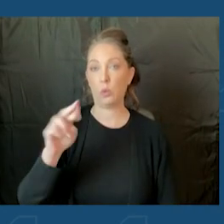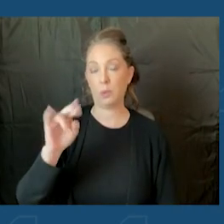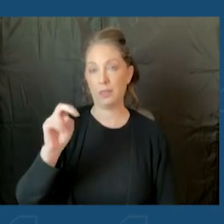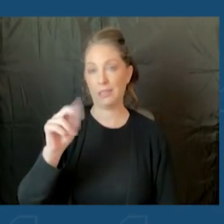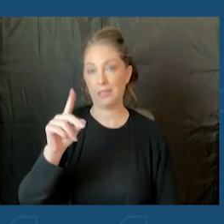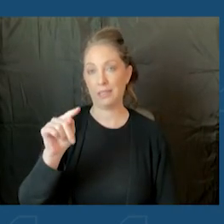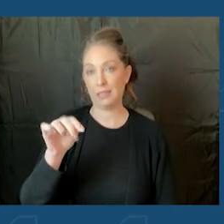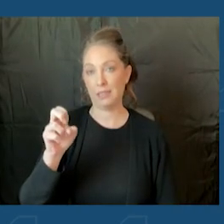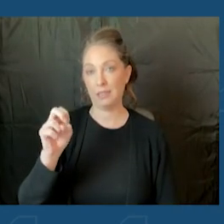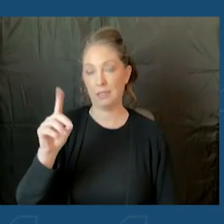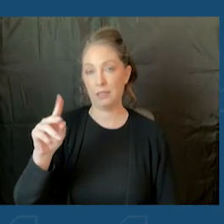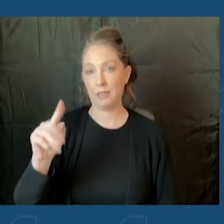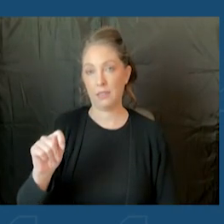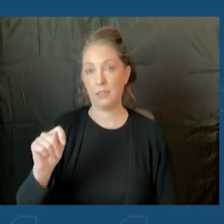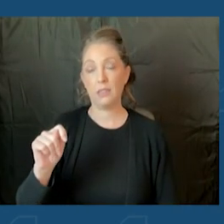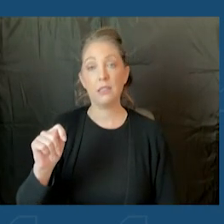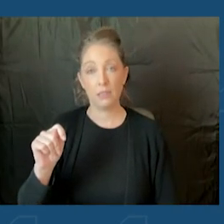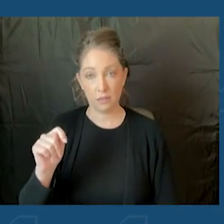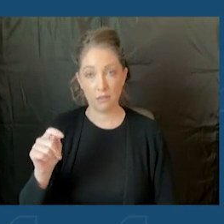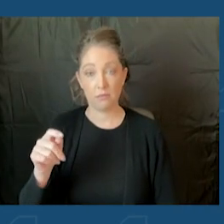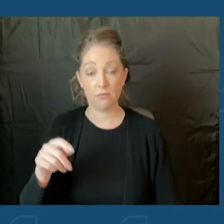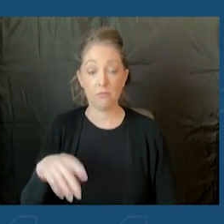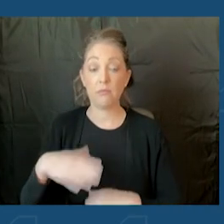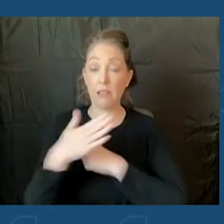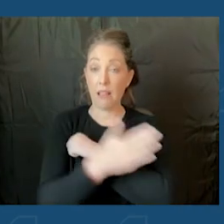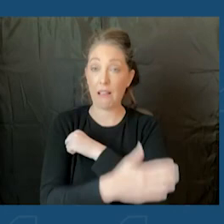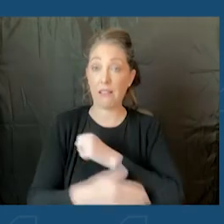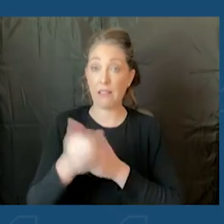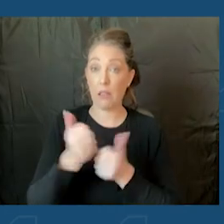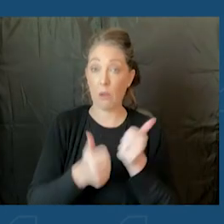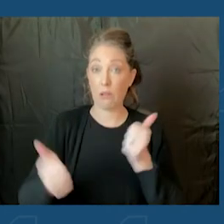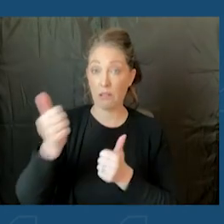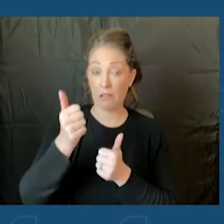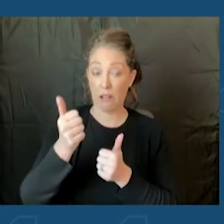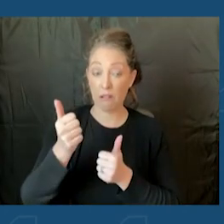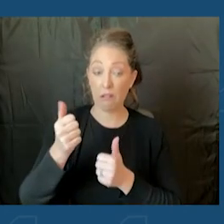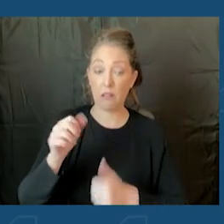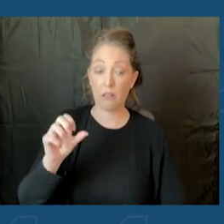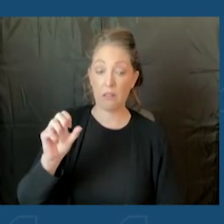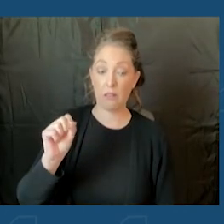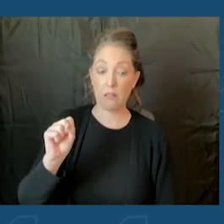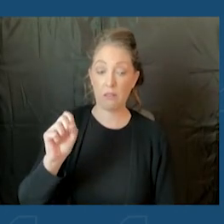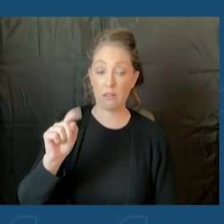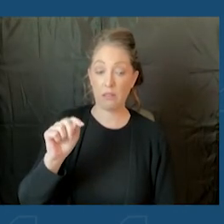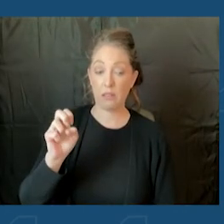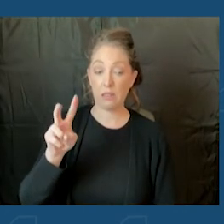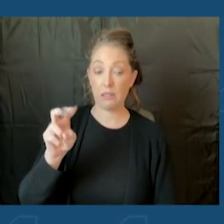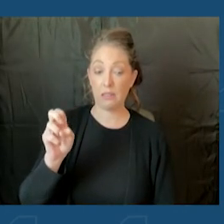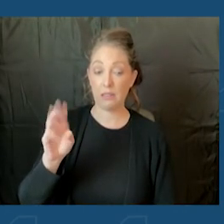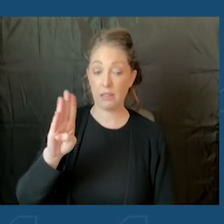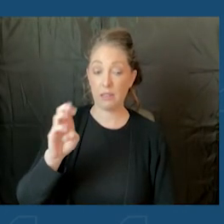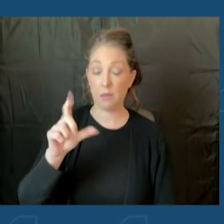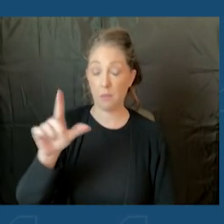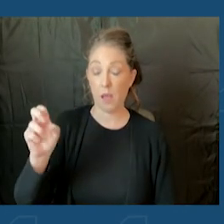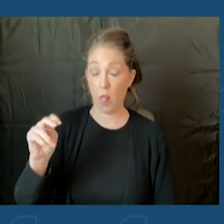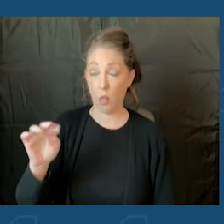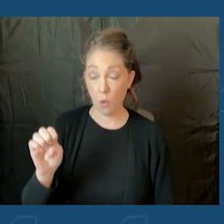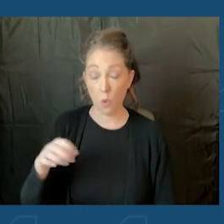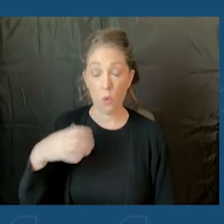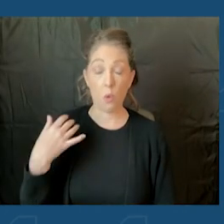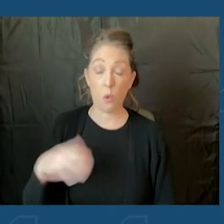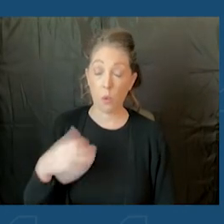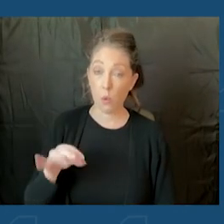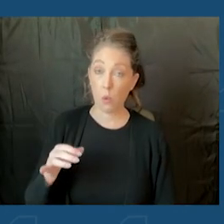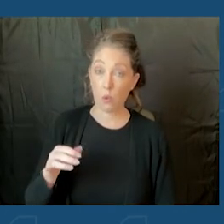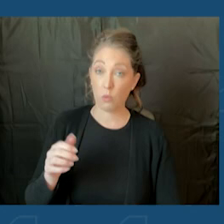service. County Executive Steve Ballone. Steve, what we went through during that pandemic really